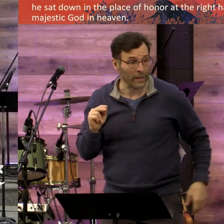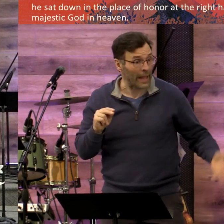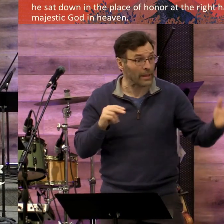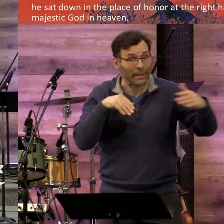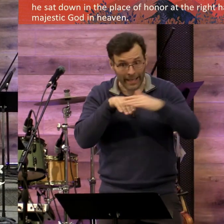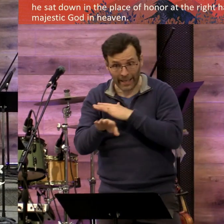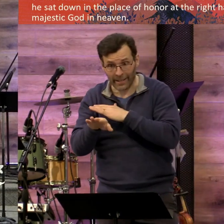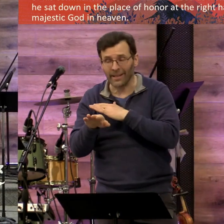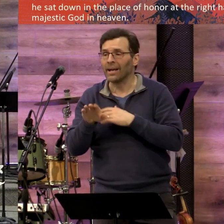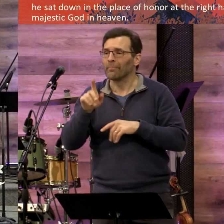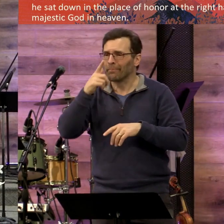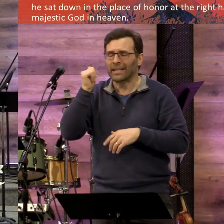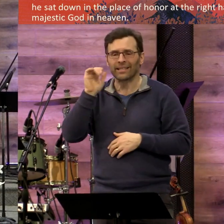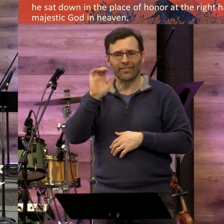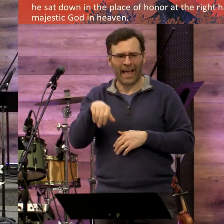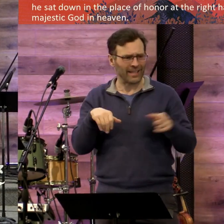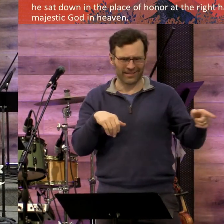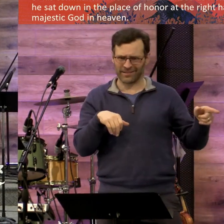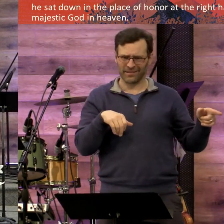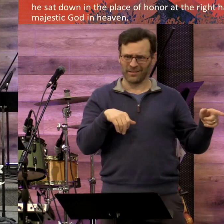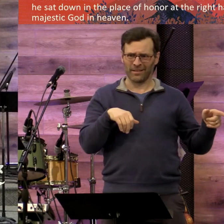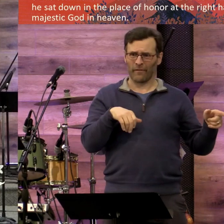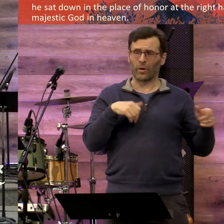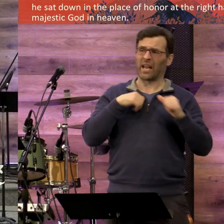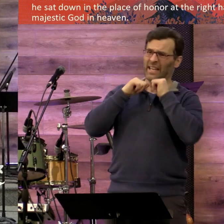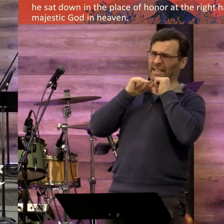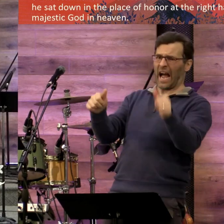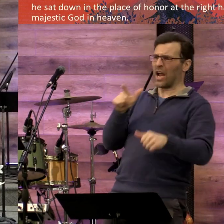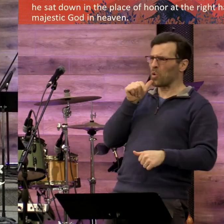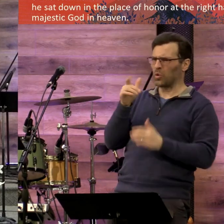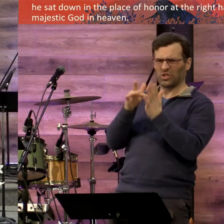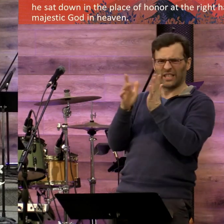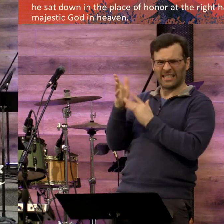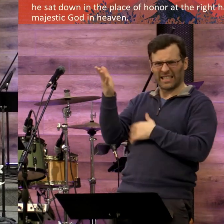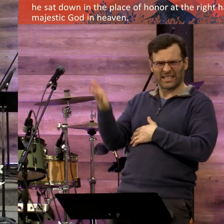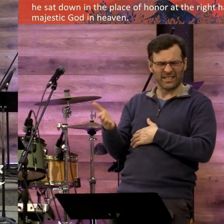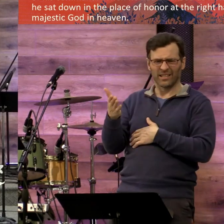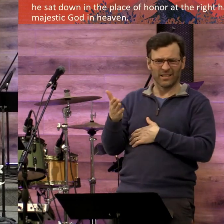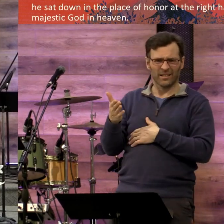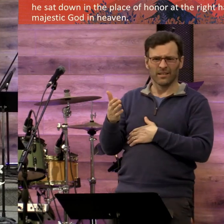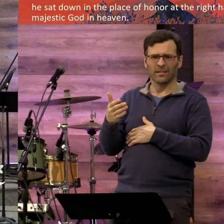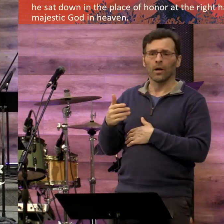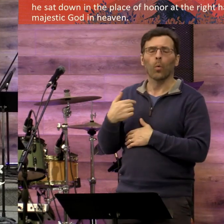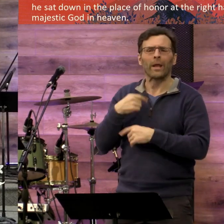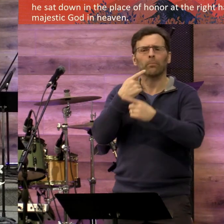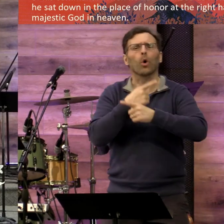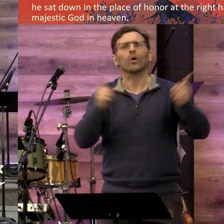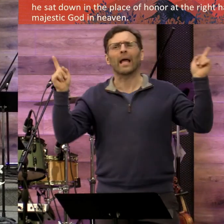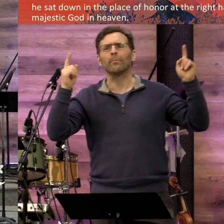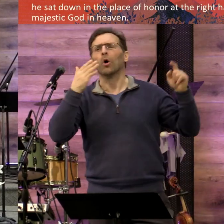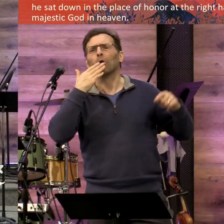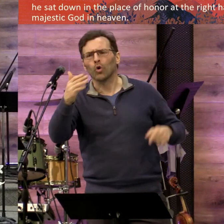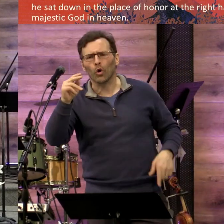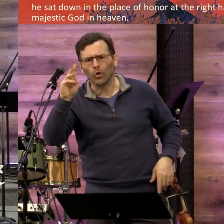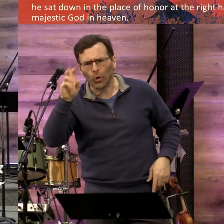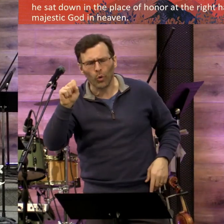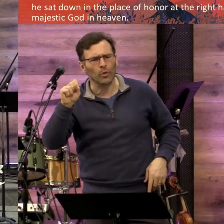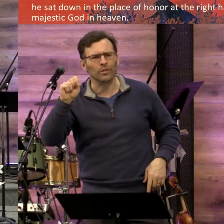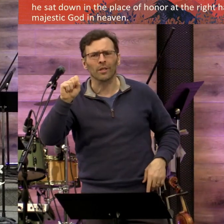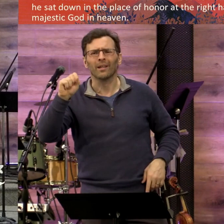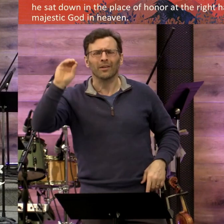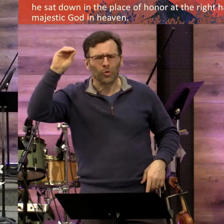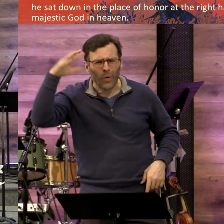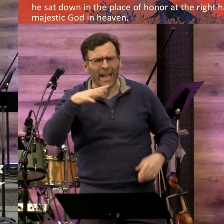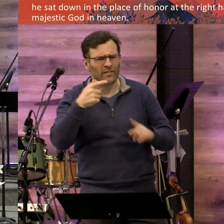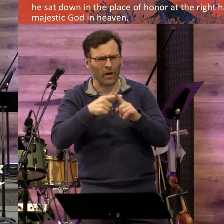Because that's the fundamental denial of who Jesus is and the authority that he has. We proclaim the good news and the grace of the gospel, which